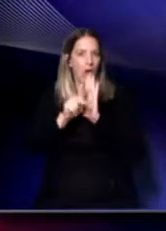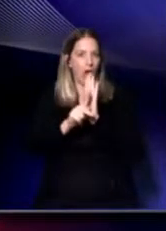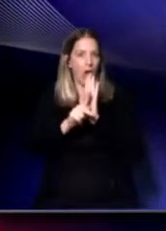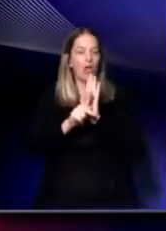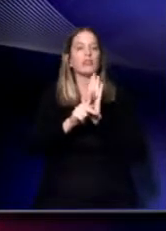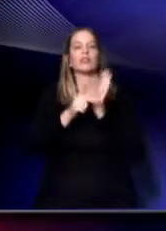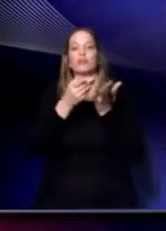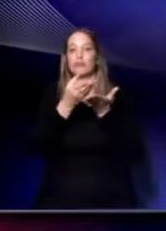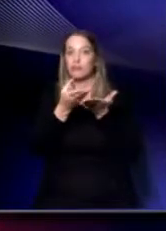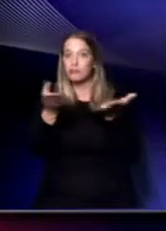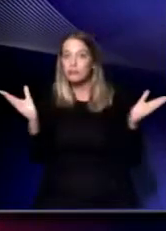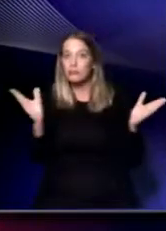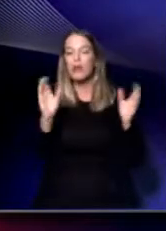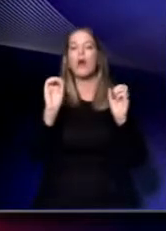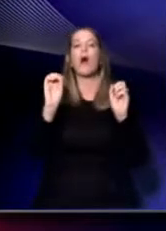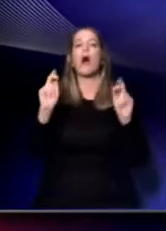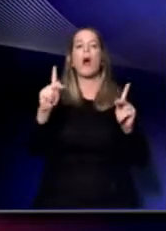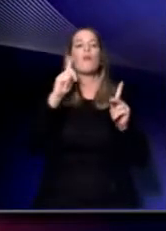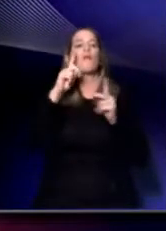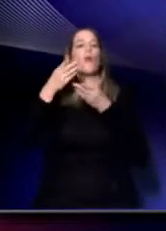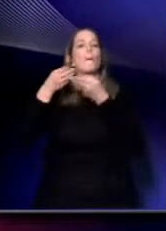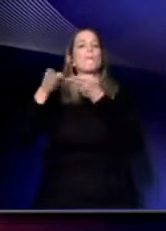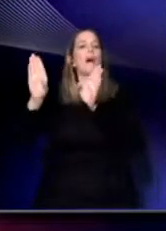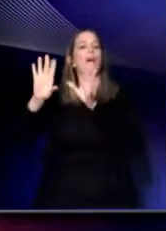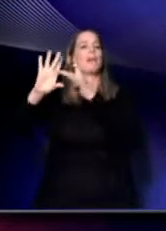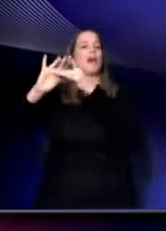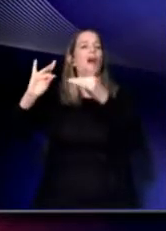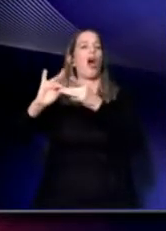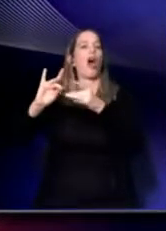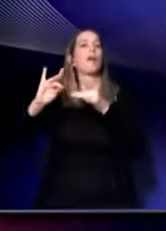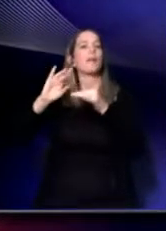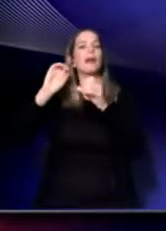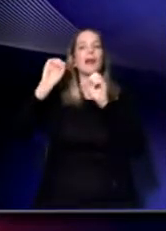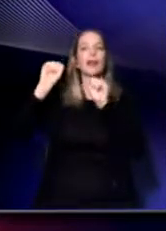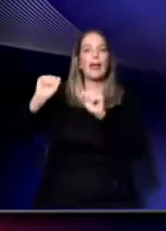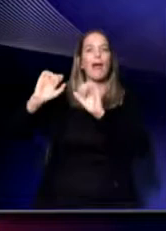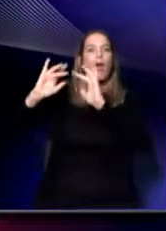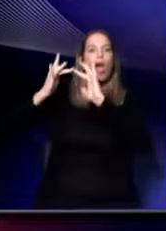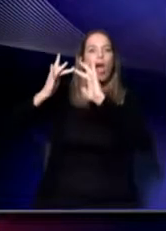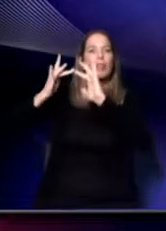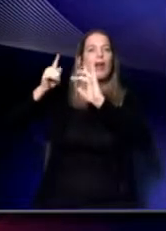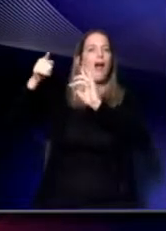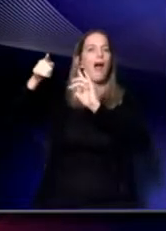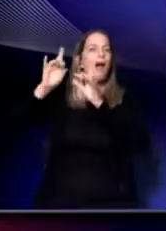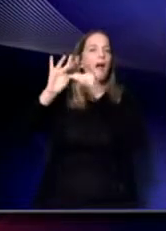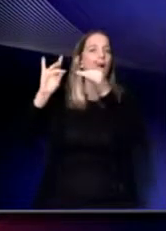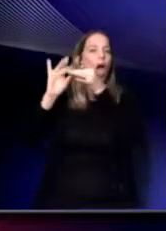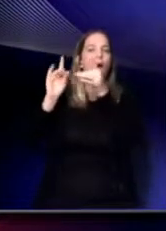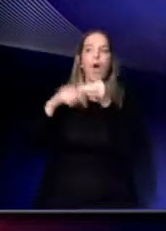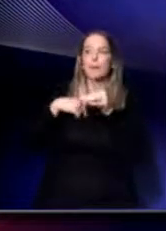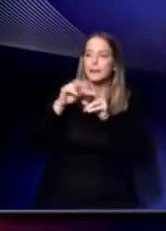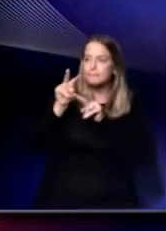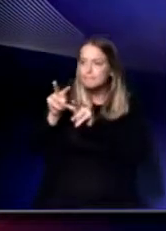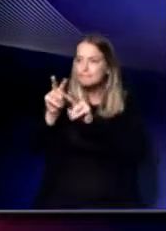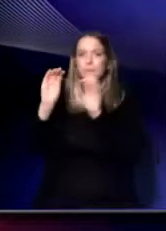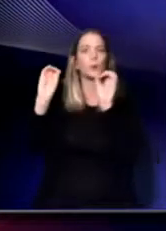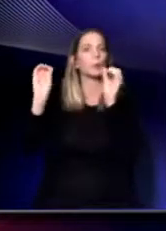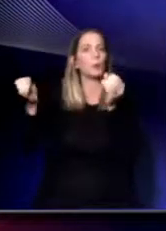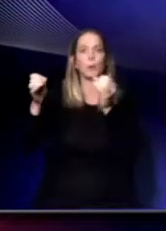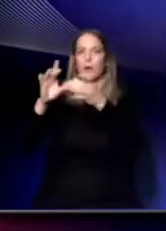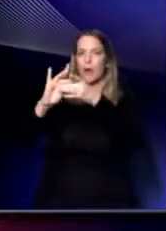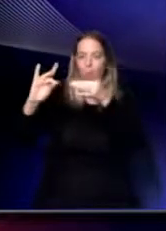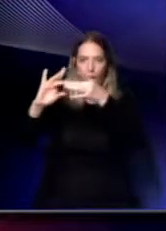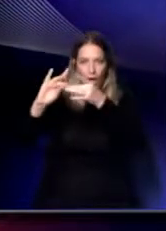Opportunity for public comment was provided on the website. No public comment was received, and all of the proposed changes were submitted to the